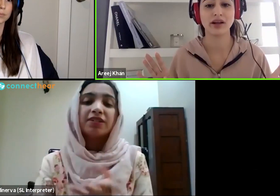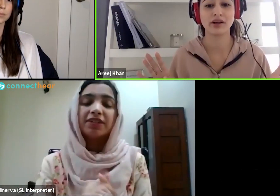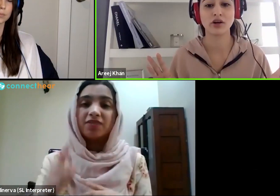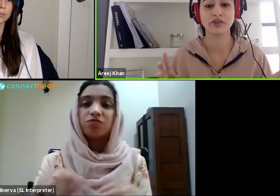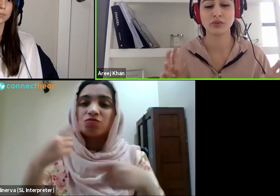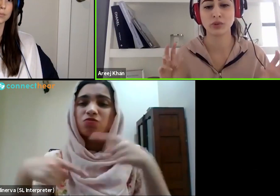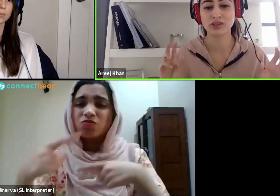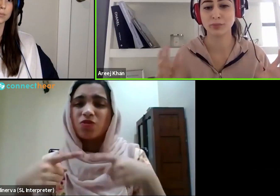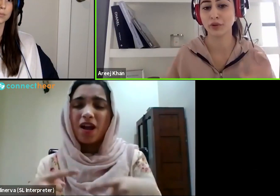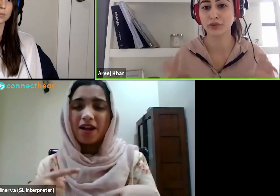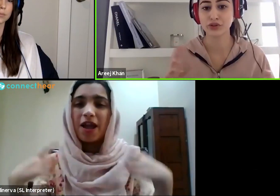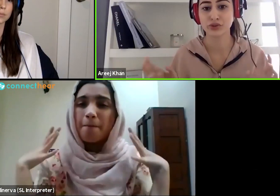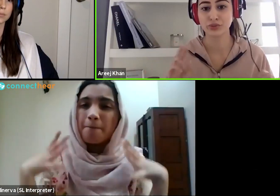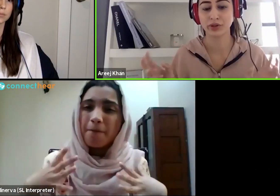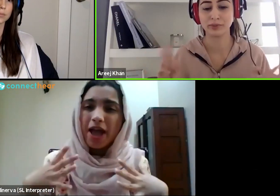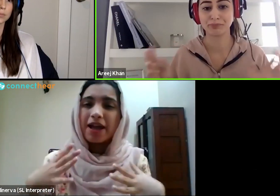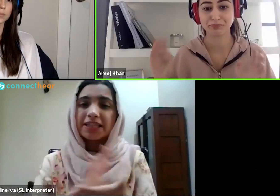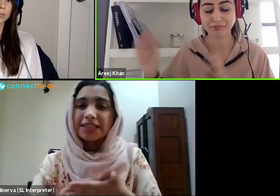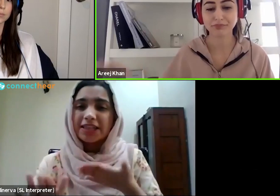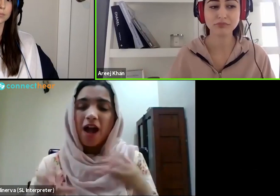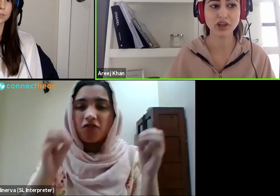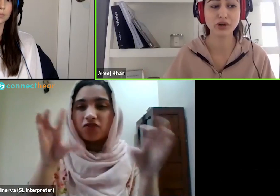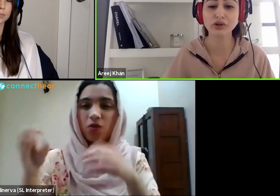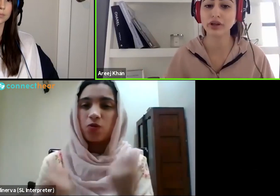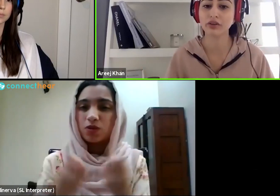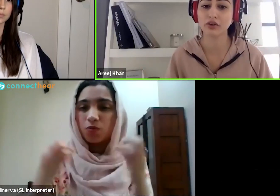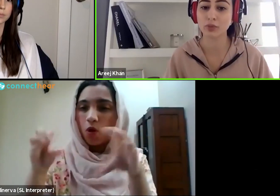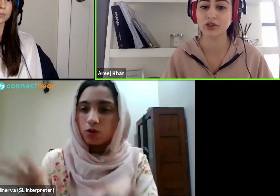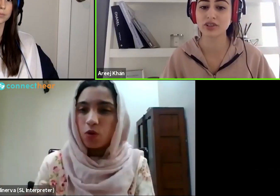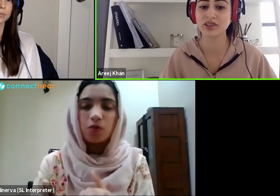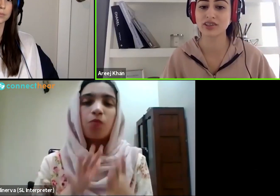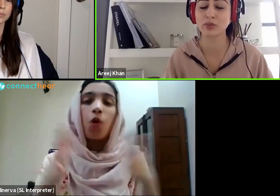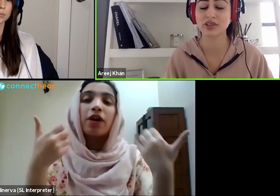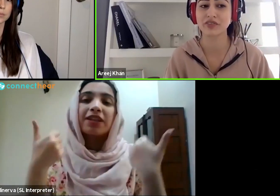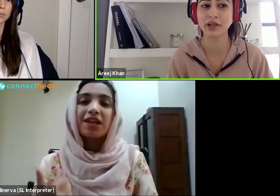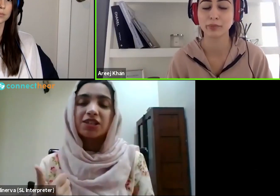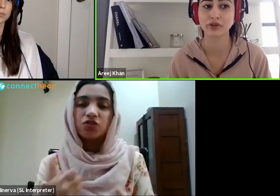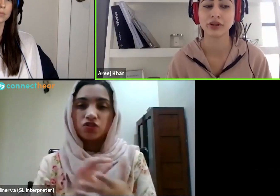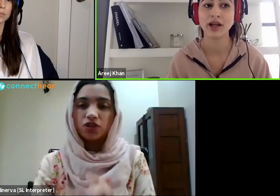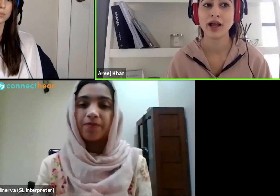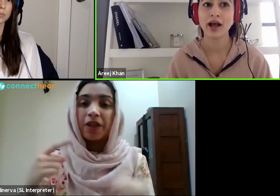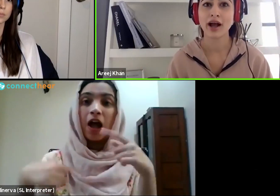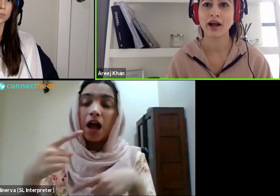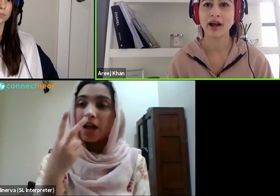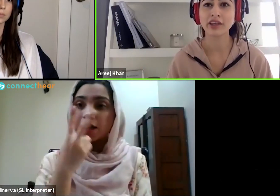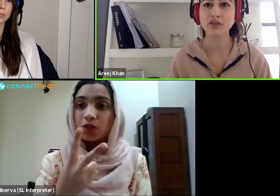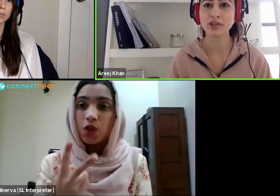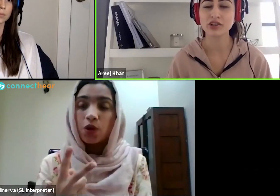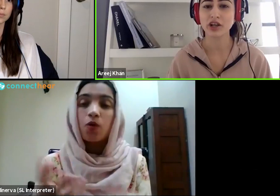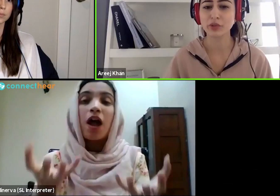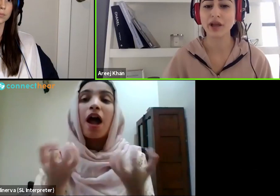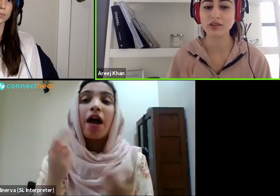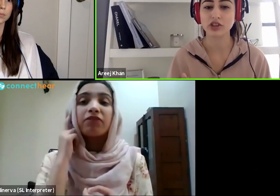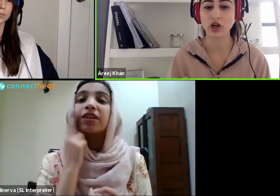it and not even want to bother to look at other options and see what's available. I think you